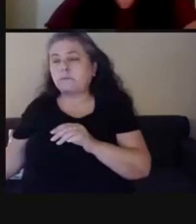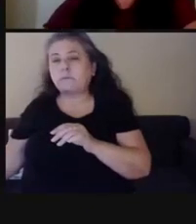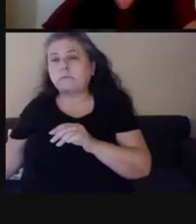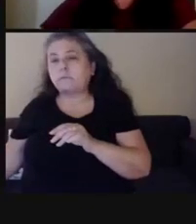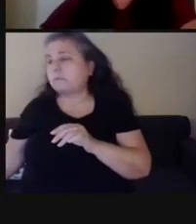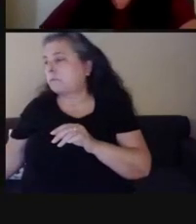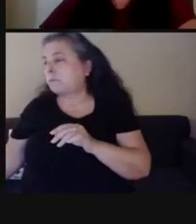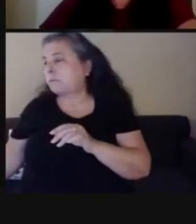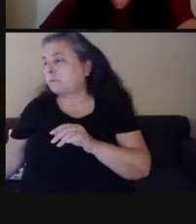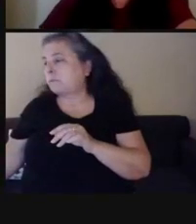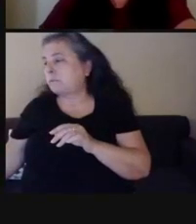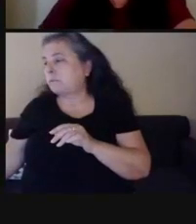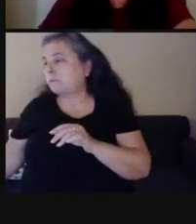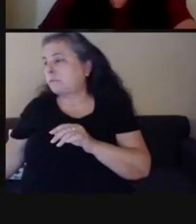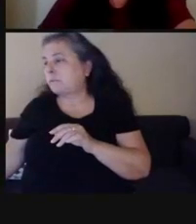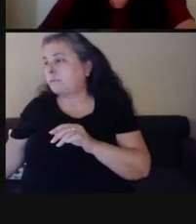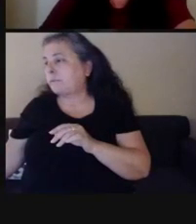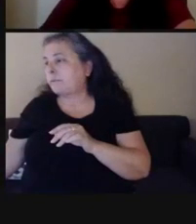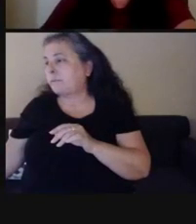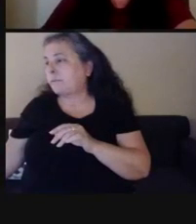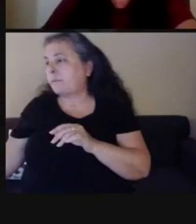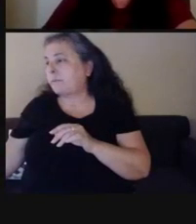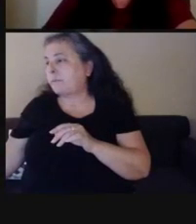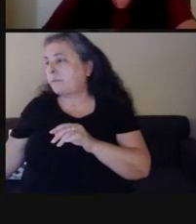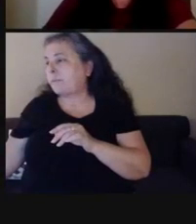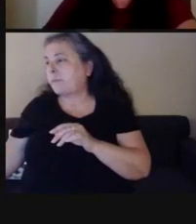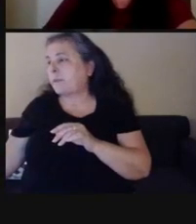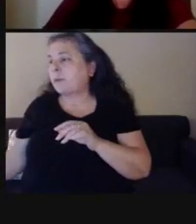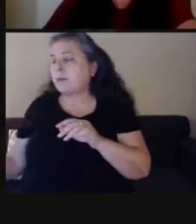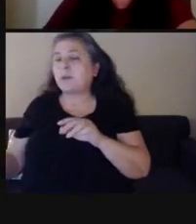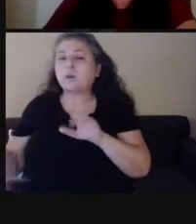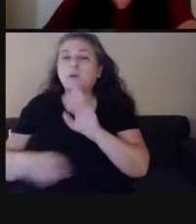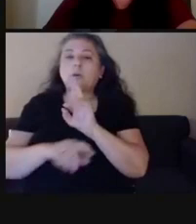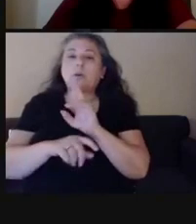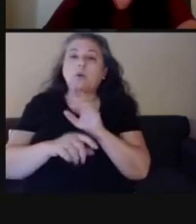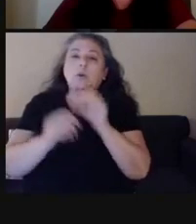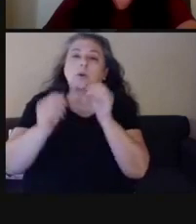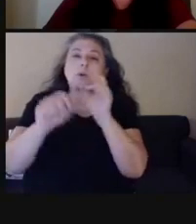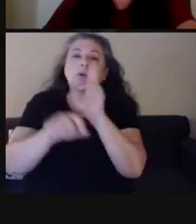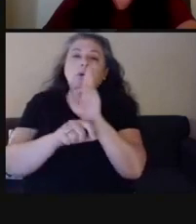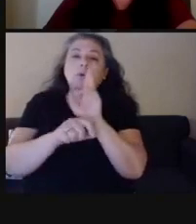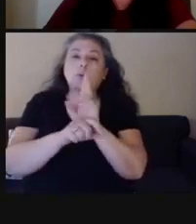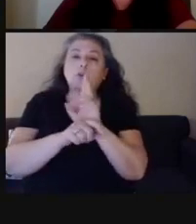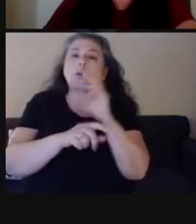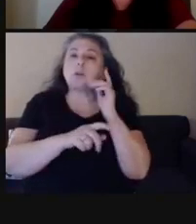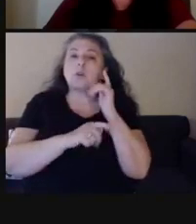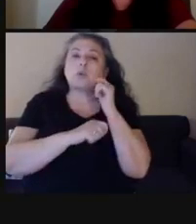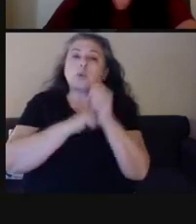And so how do we do that? A lot of it is with traditional oral teachings,